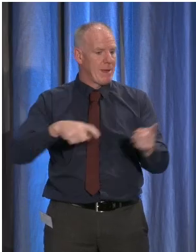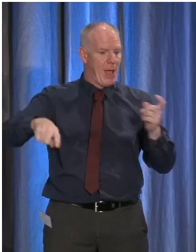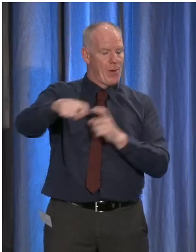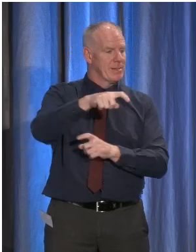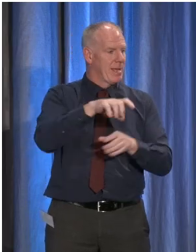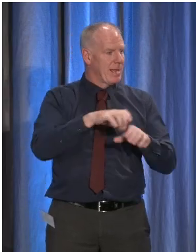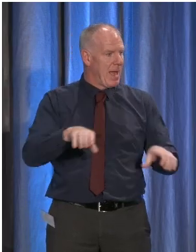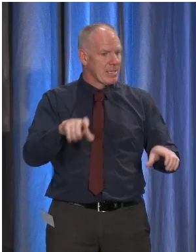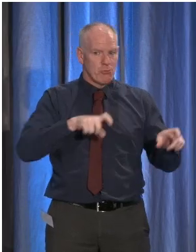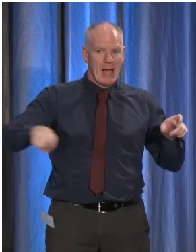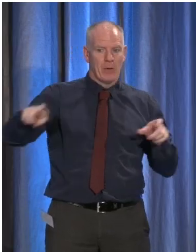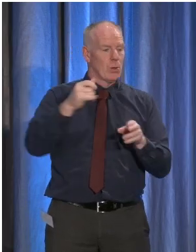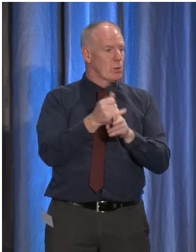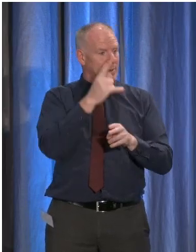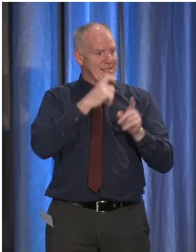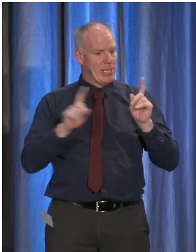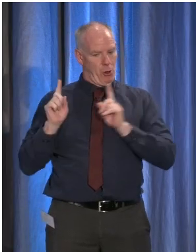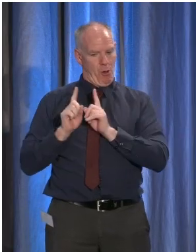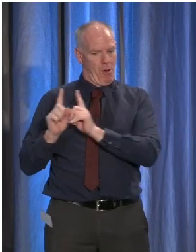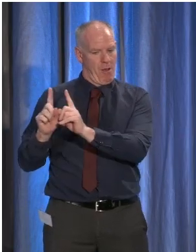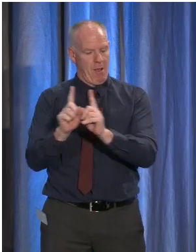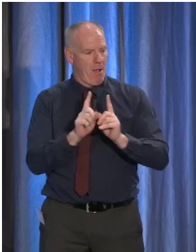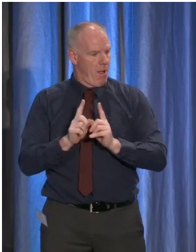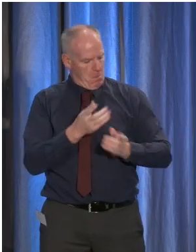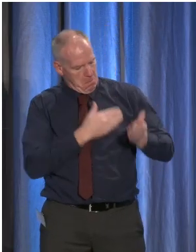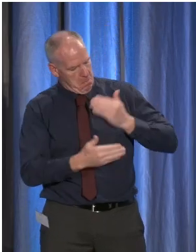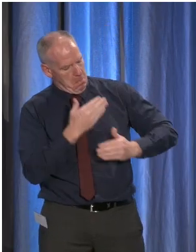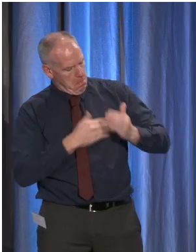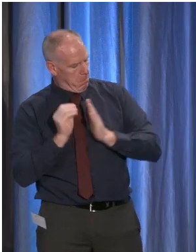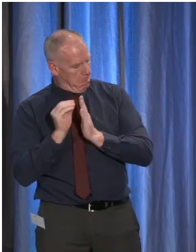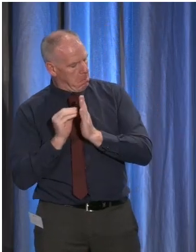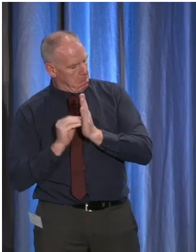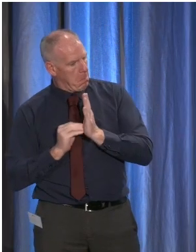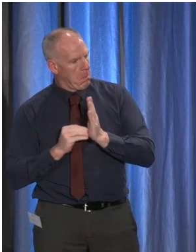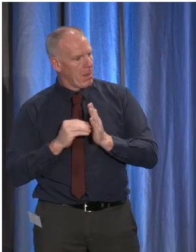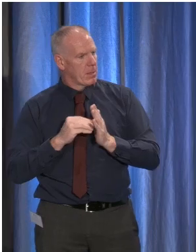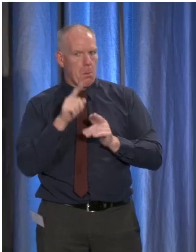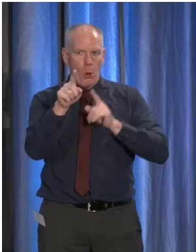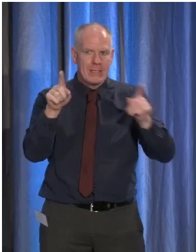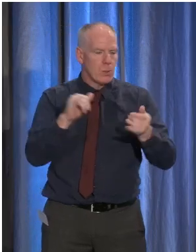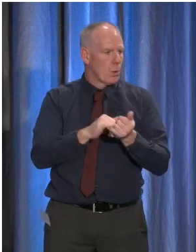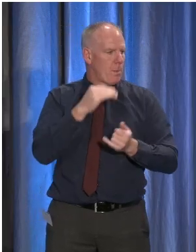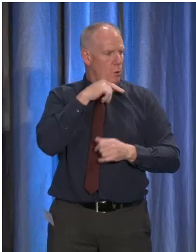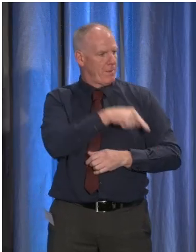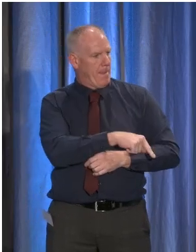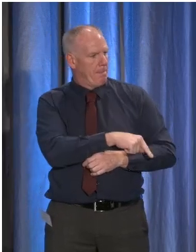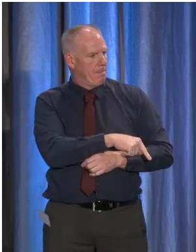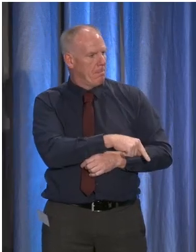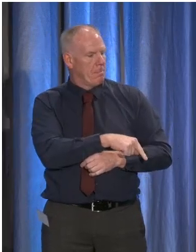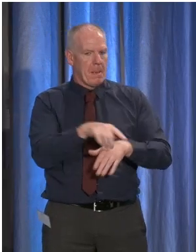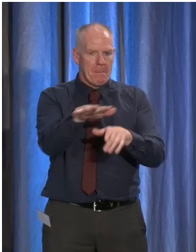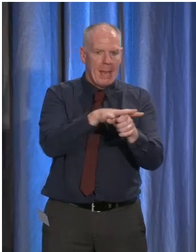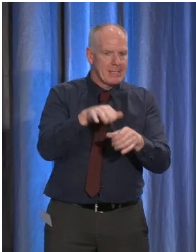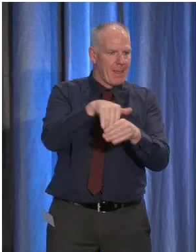classroom and around their school with the teacher researcher to point out important people and places and things